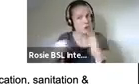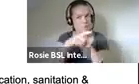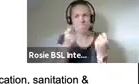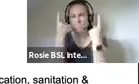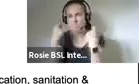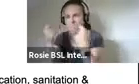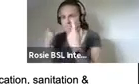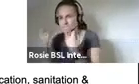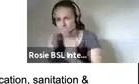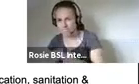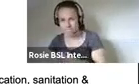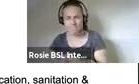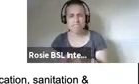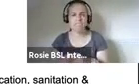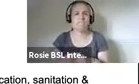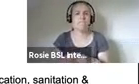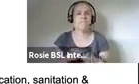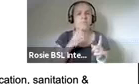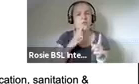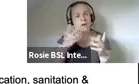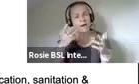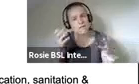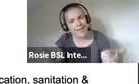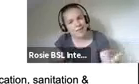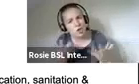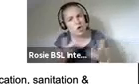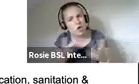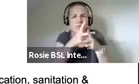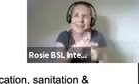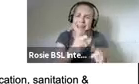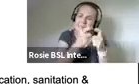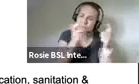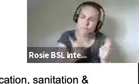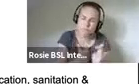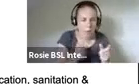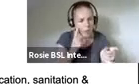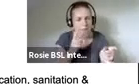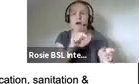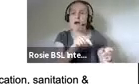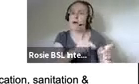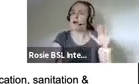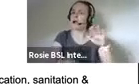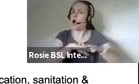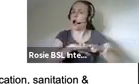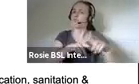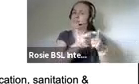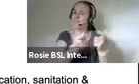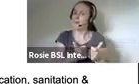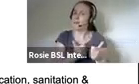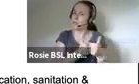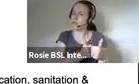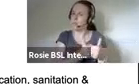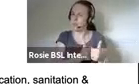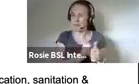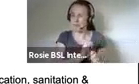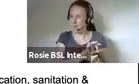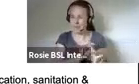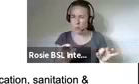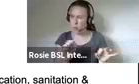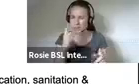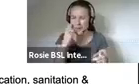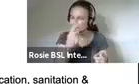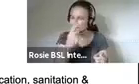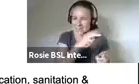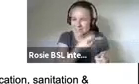The idea of the nurturing care framework and seeing it as a comprehensive package of support was not really evident. It was more seen as just